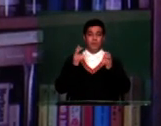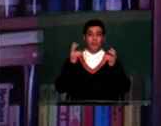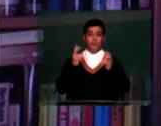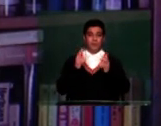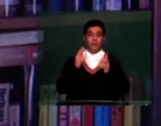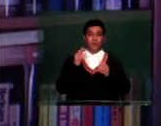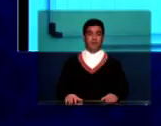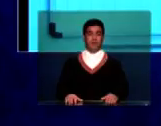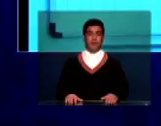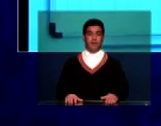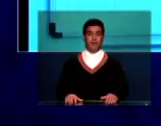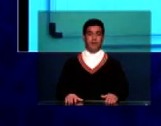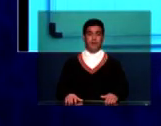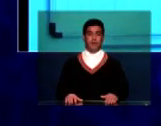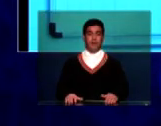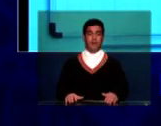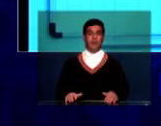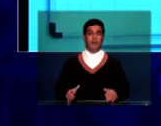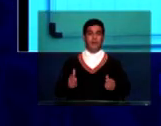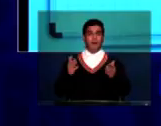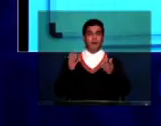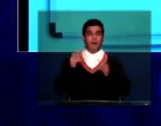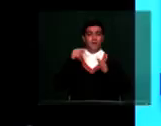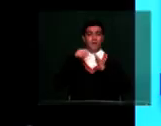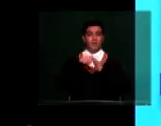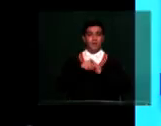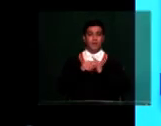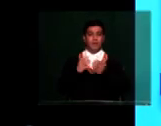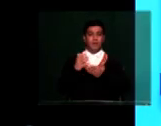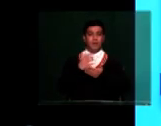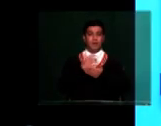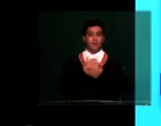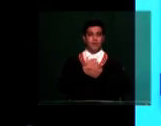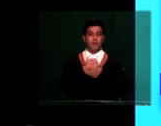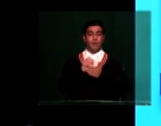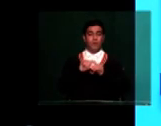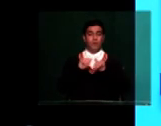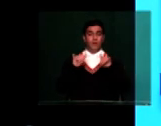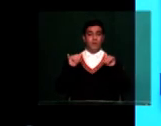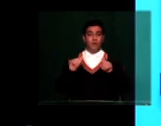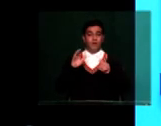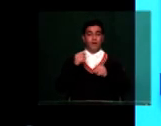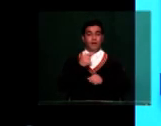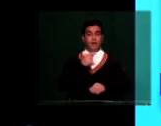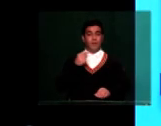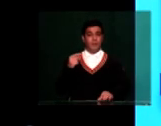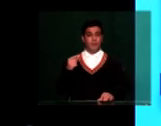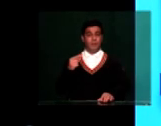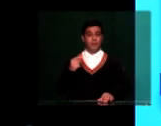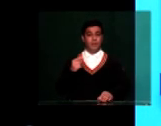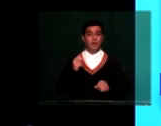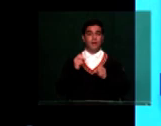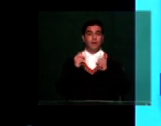tushunchalarni eslab olaylik. Tasodifiy hodisalarning yig'indisi, ko'paytmasi va ayirmasiga